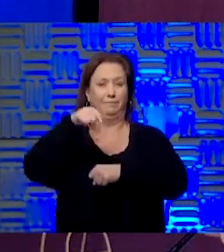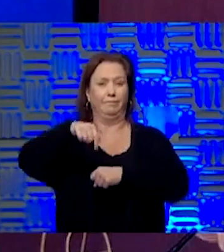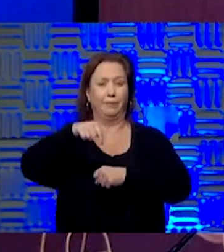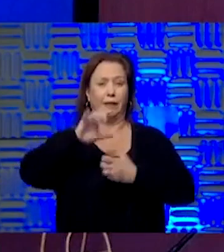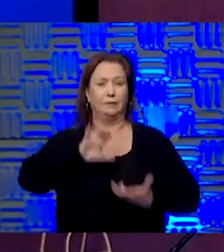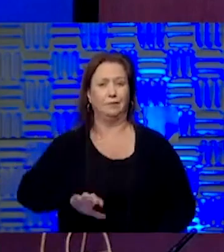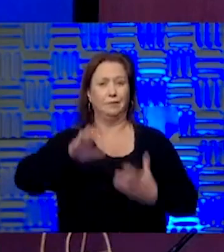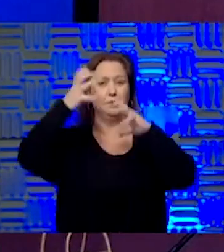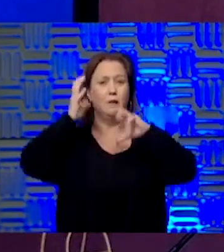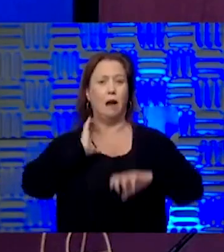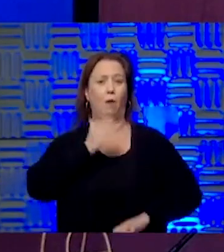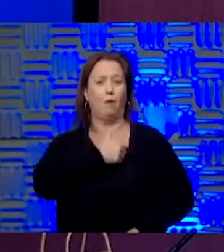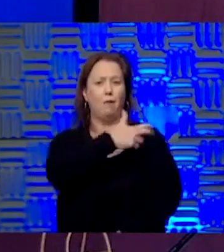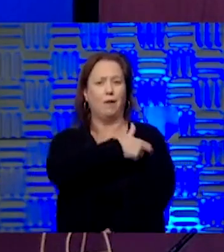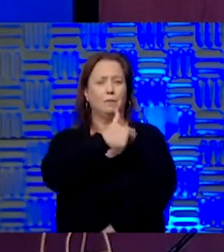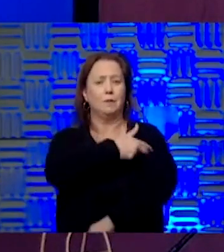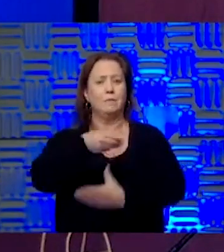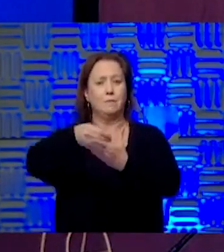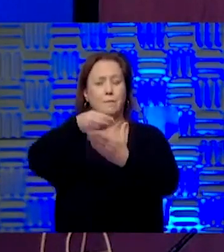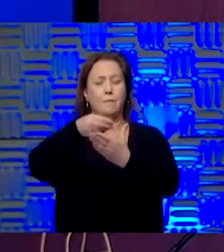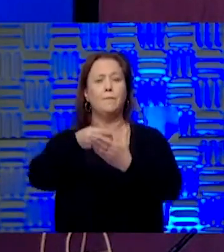biggest disruption you could see.